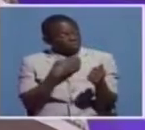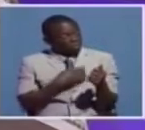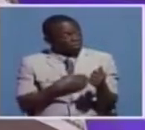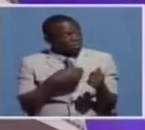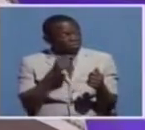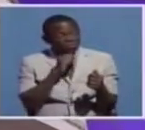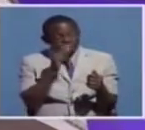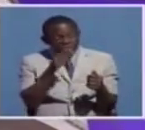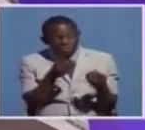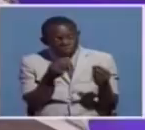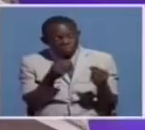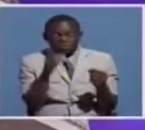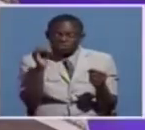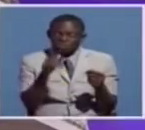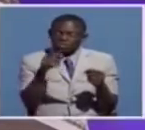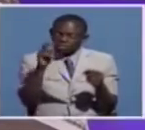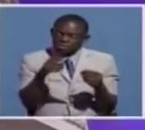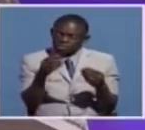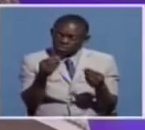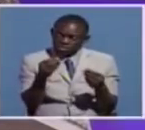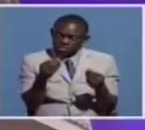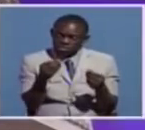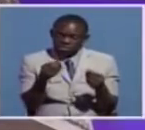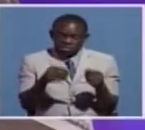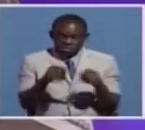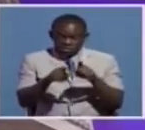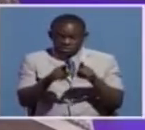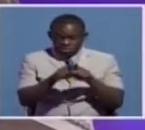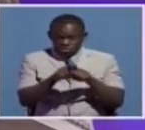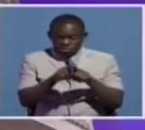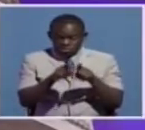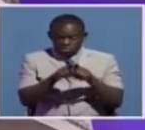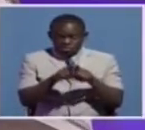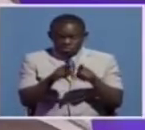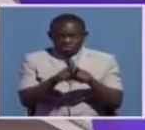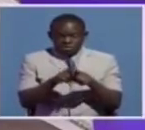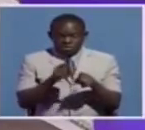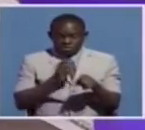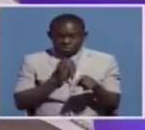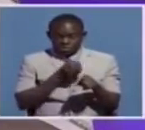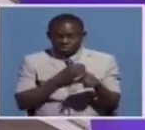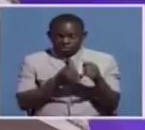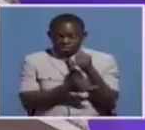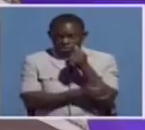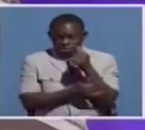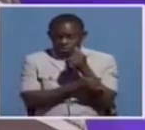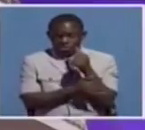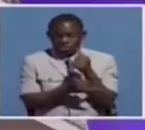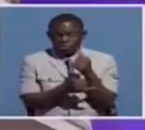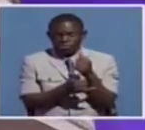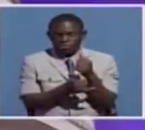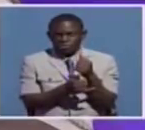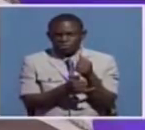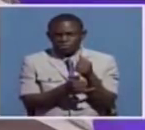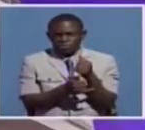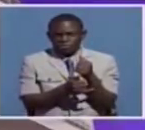Even what's happening elsewhere in other countries, they are always funded. You always need that. There is no army which marches on an empty stomach. So you